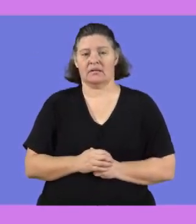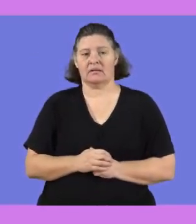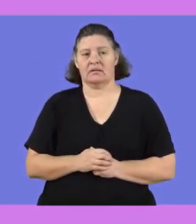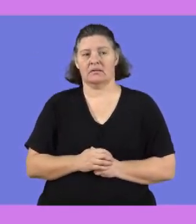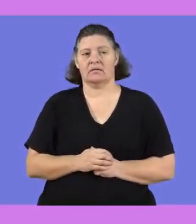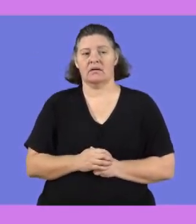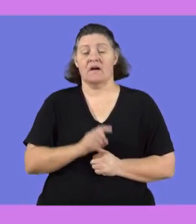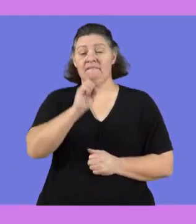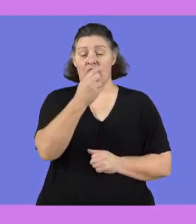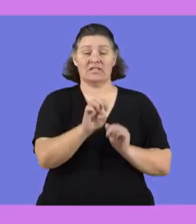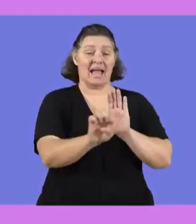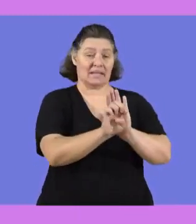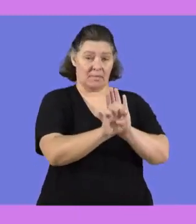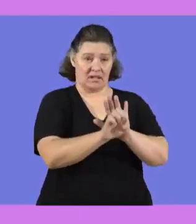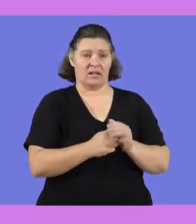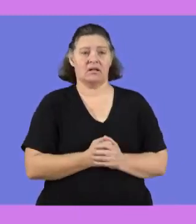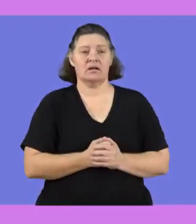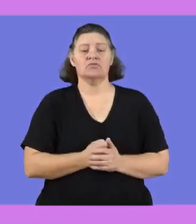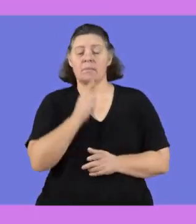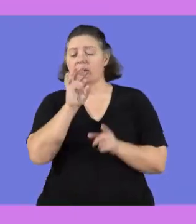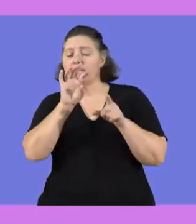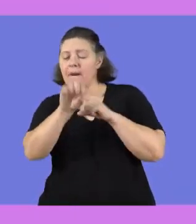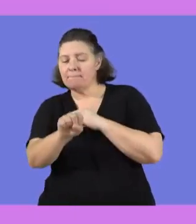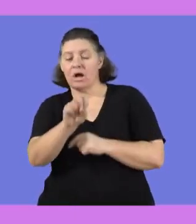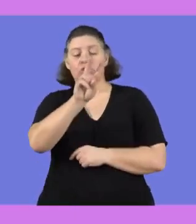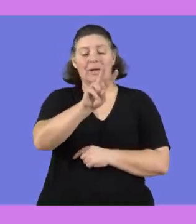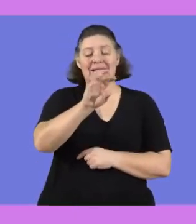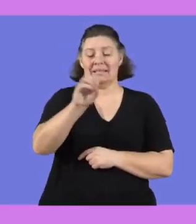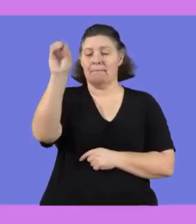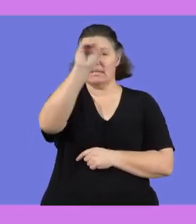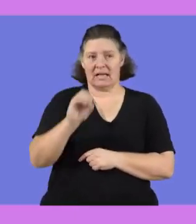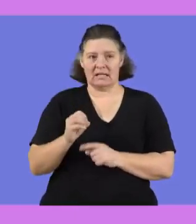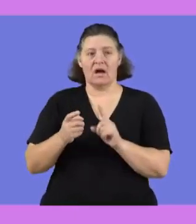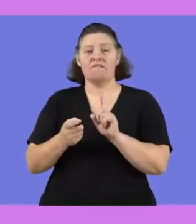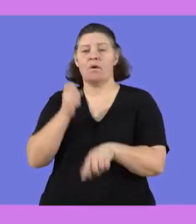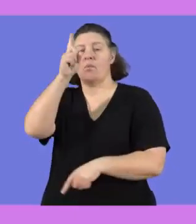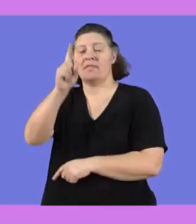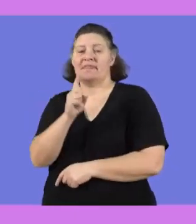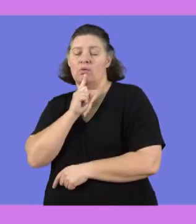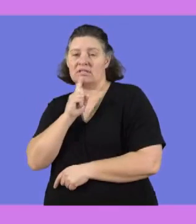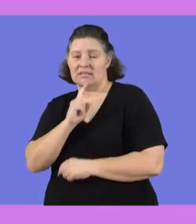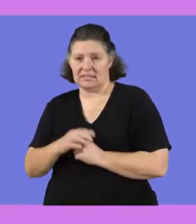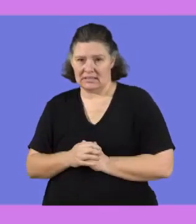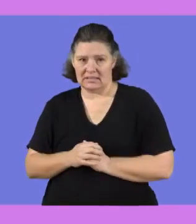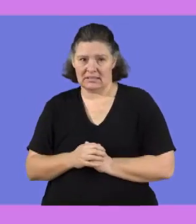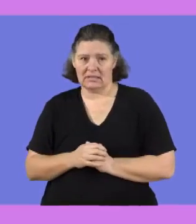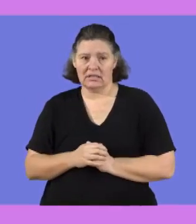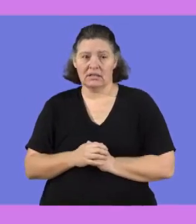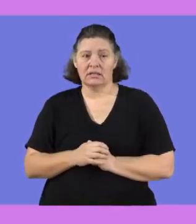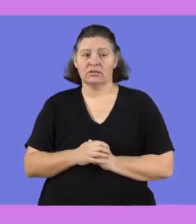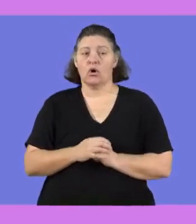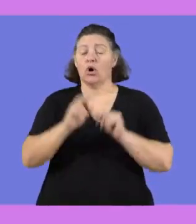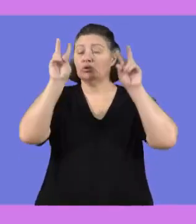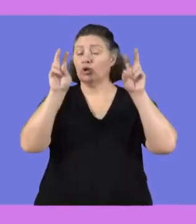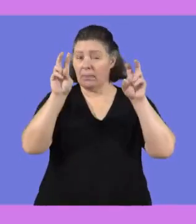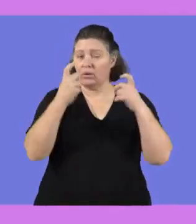Okay. The first example, therefore, is to determine 20% of 1,000. Now, the